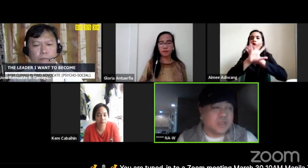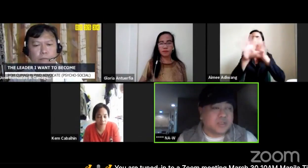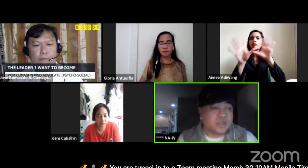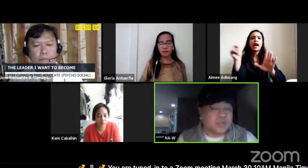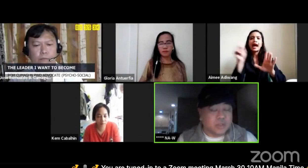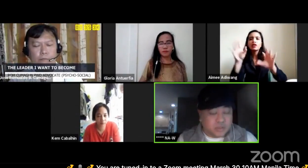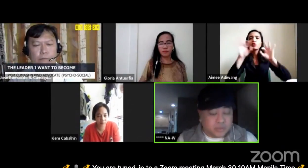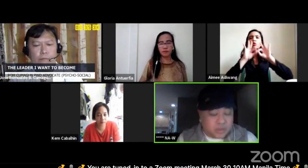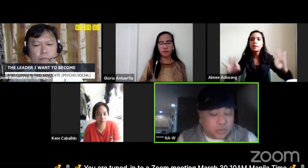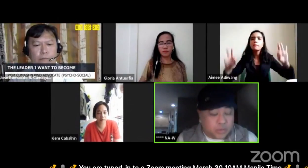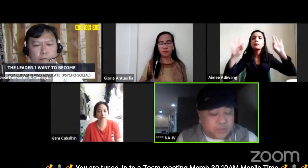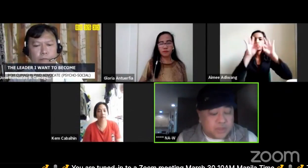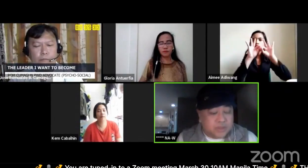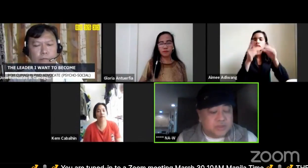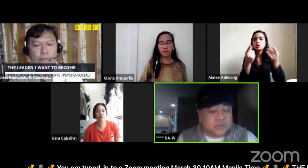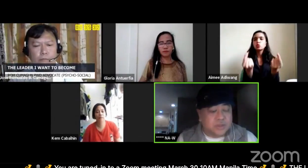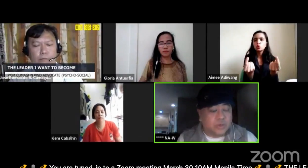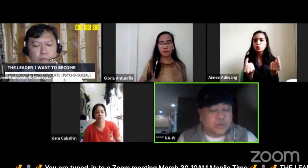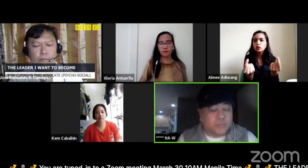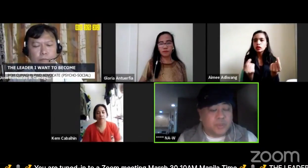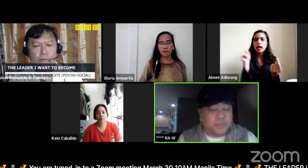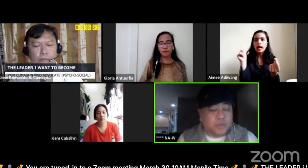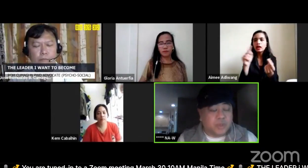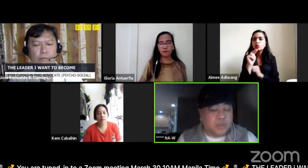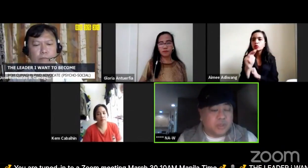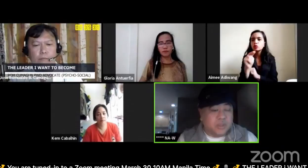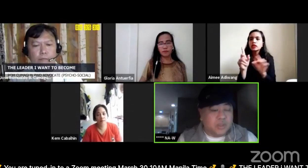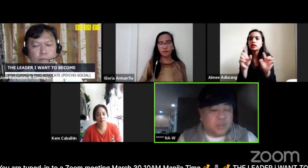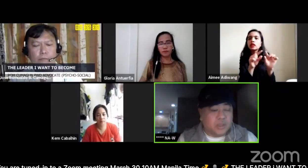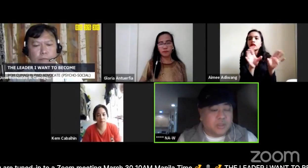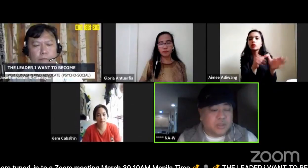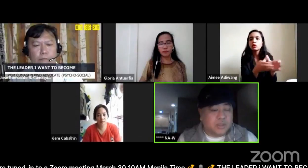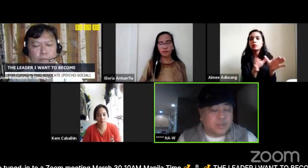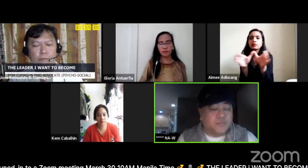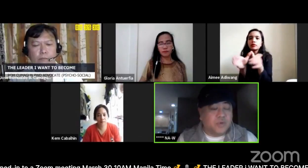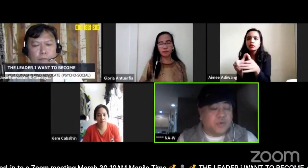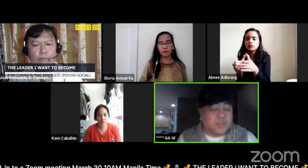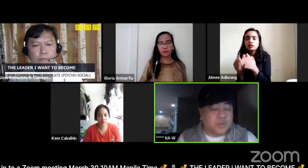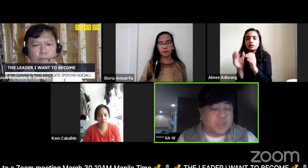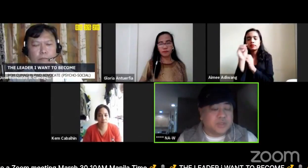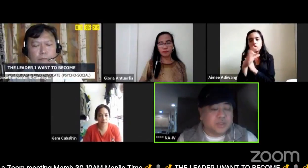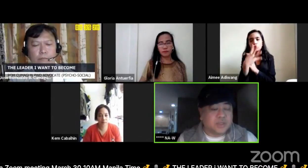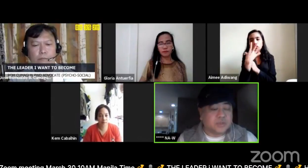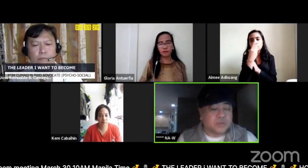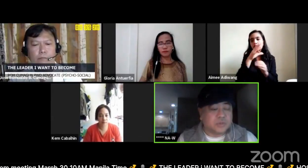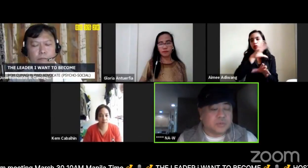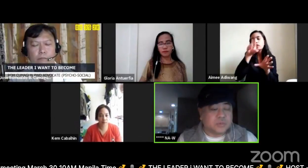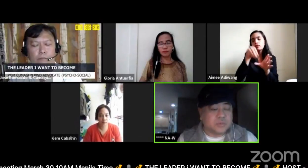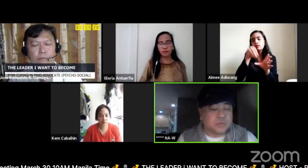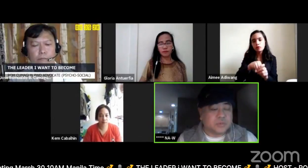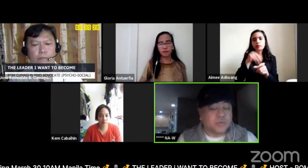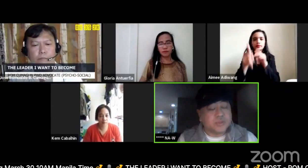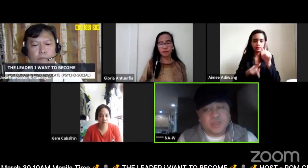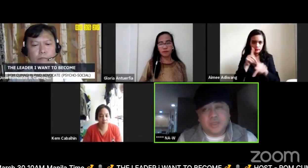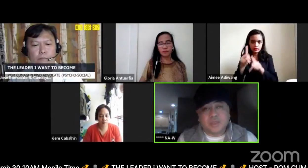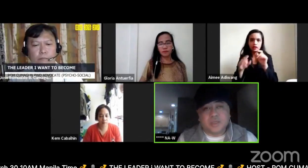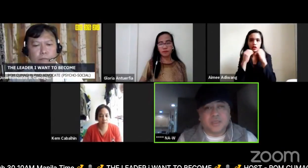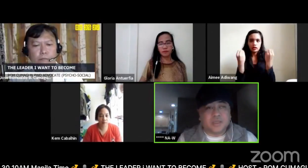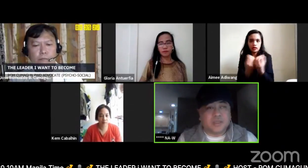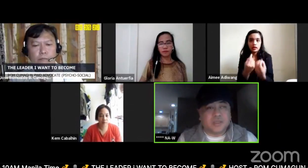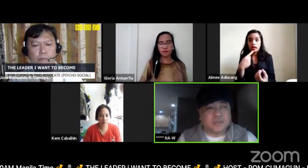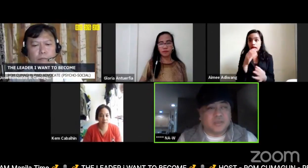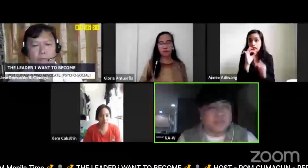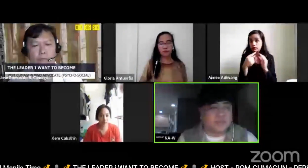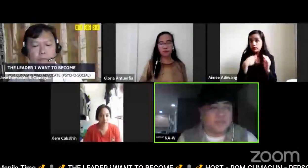the organization, the group needs, or the people involved in the organization. So when you say